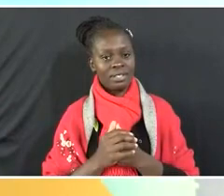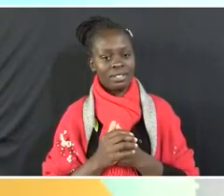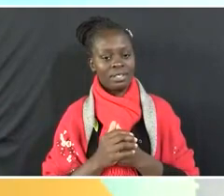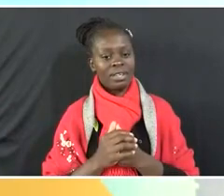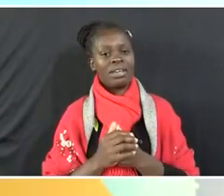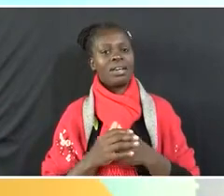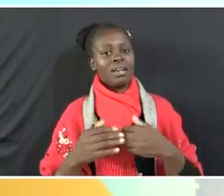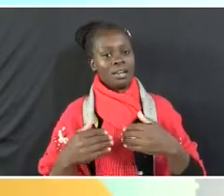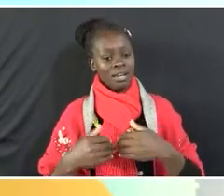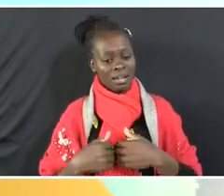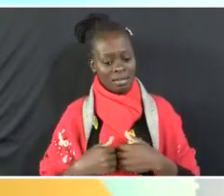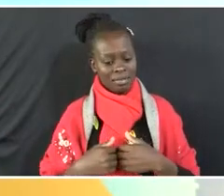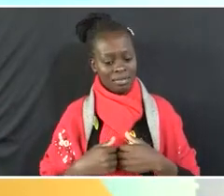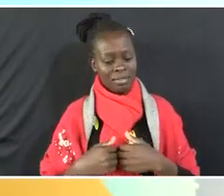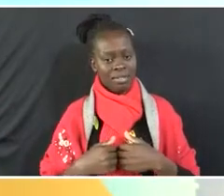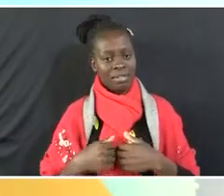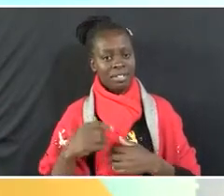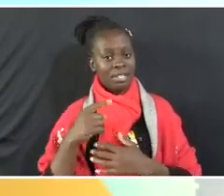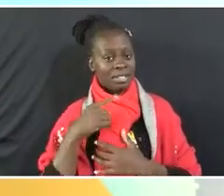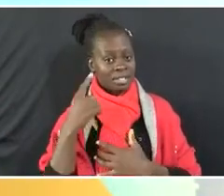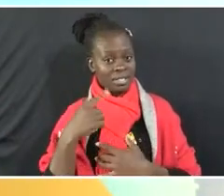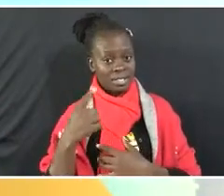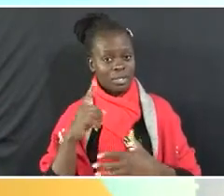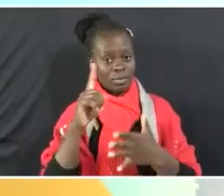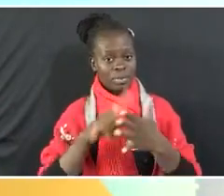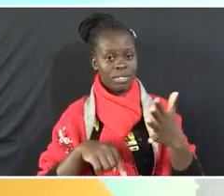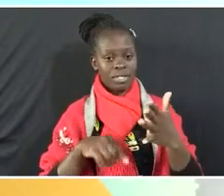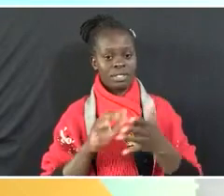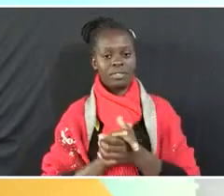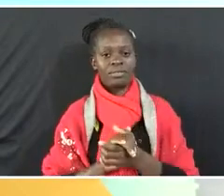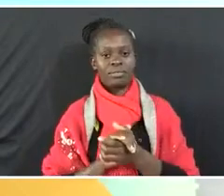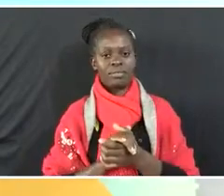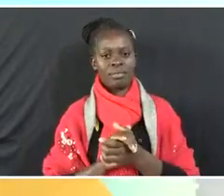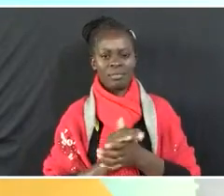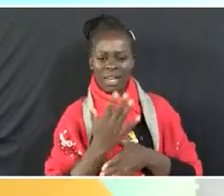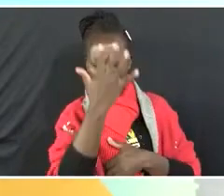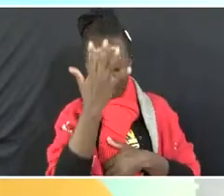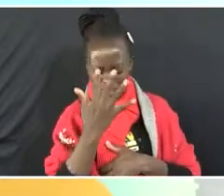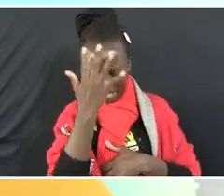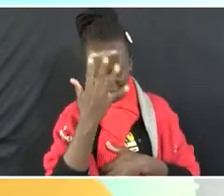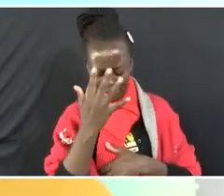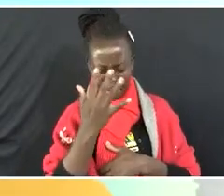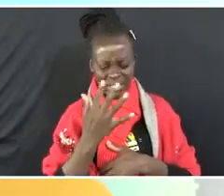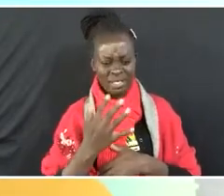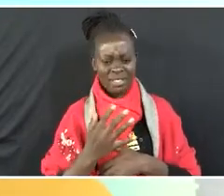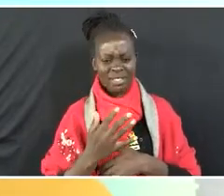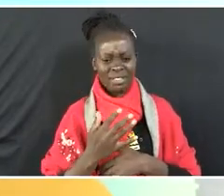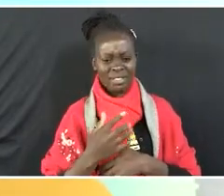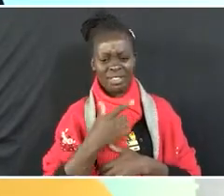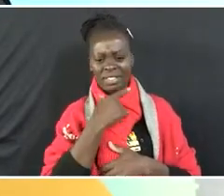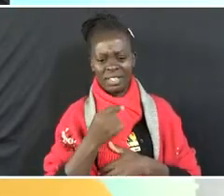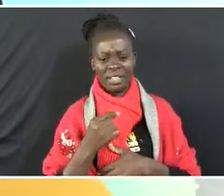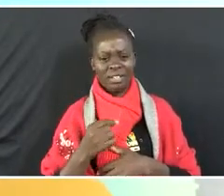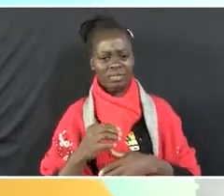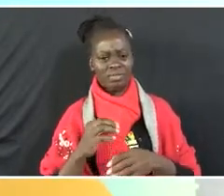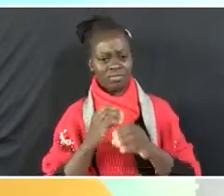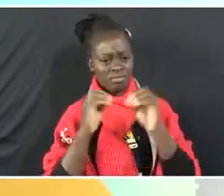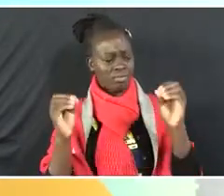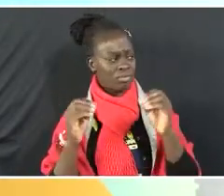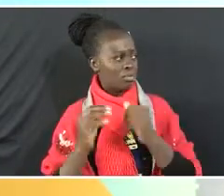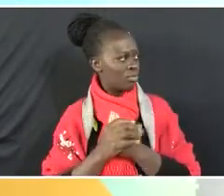And I have met you a number of times. And for avoidance of embarrassment, I don't greet you. From today onwards, I'll be greeting